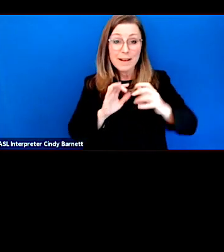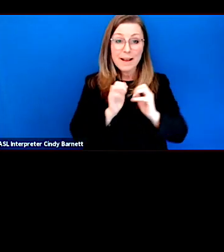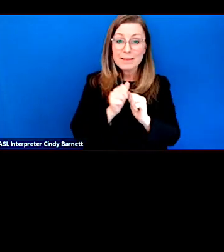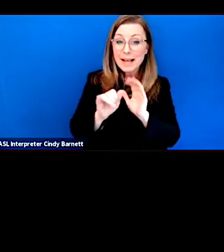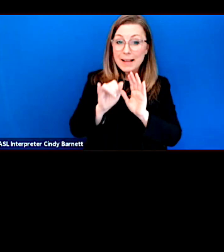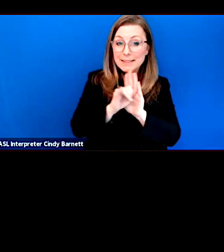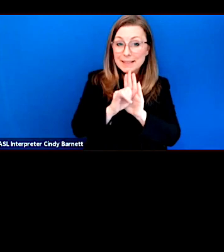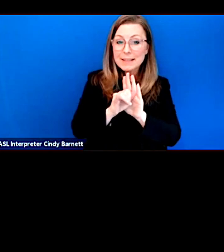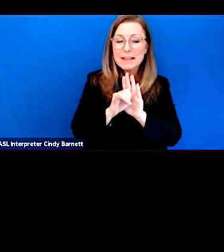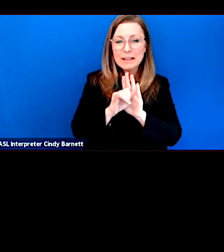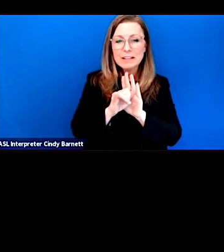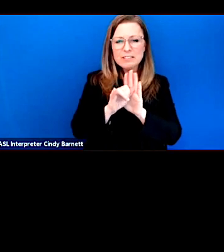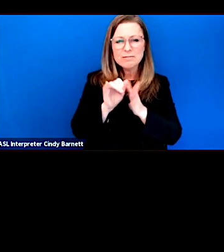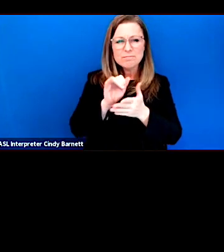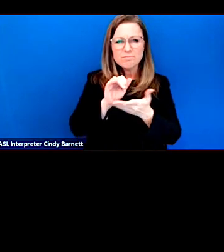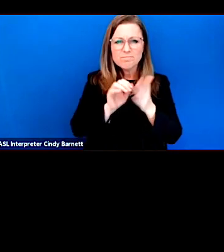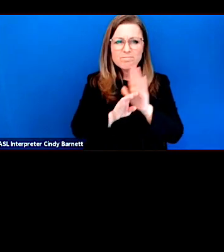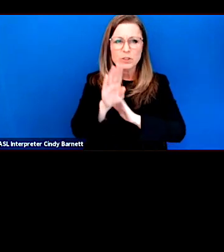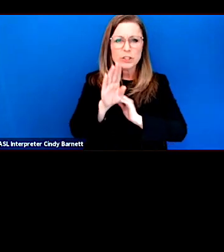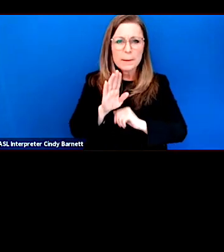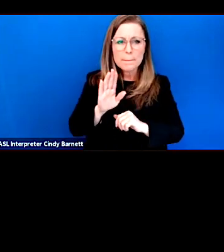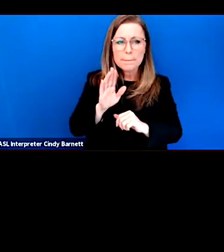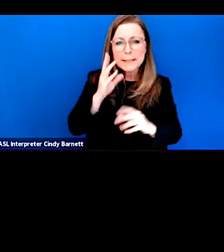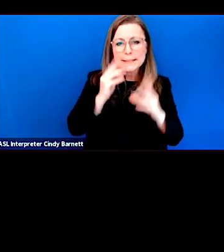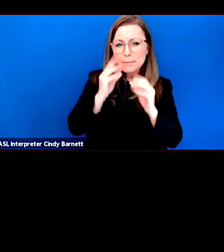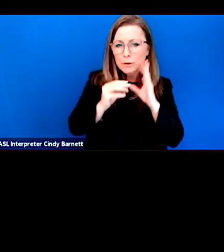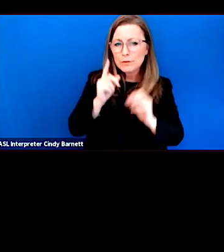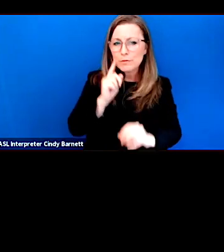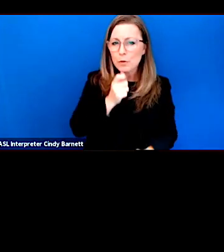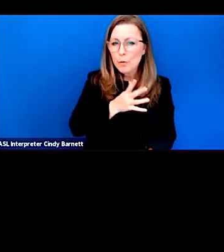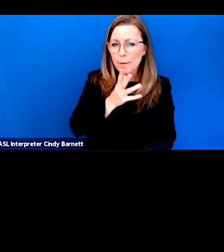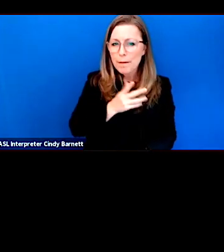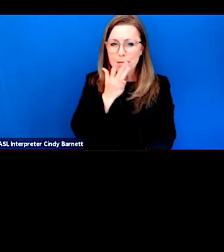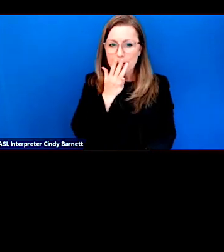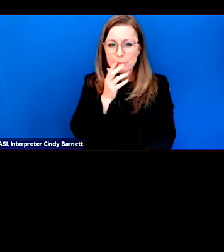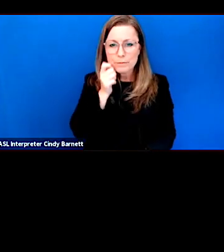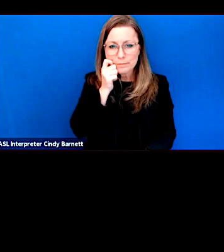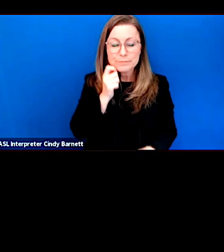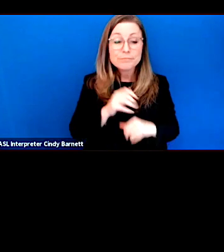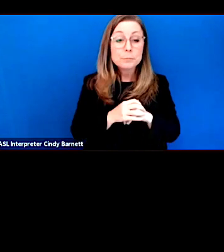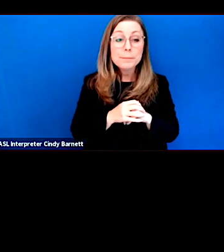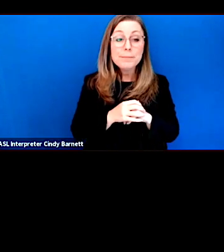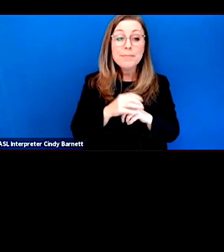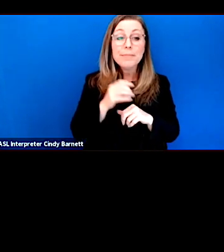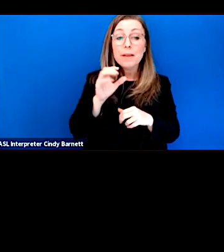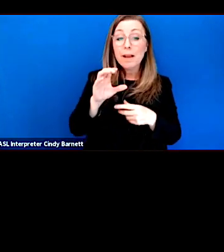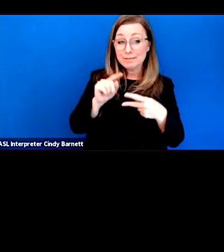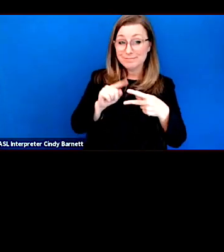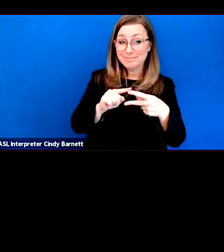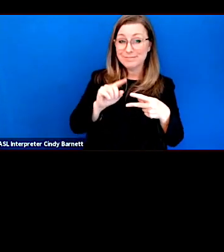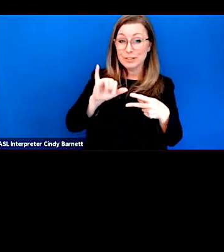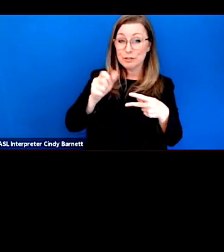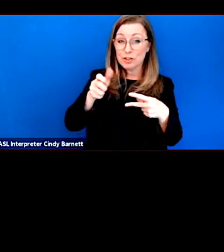Engineering Students? And again, the Carloni and Johnson's piece doesn't exactly explicitly say